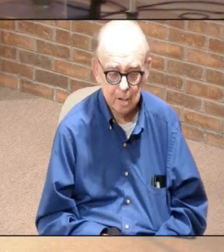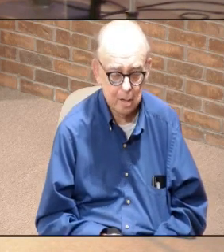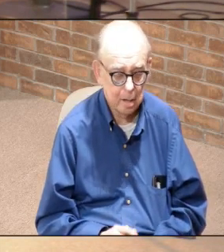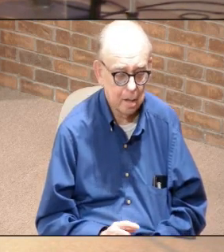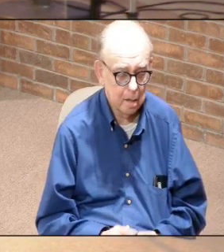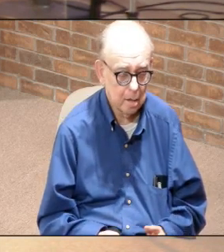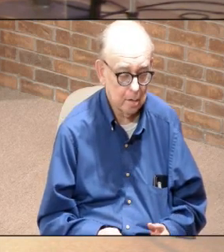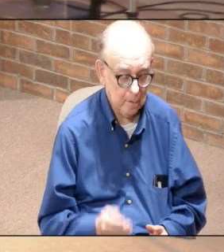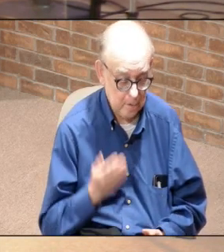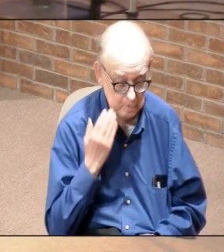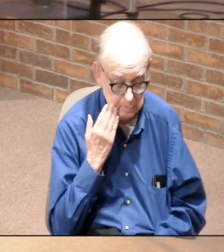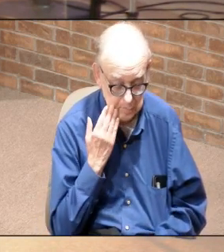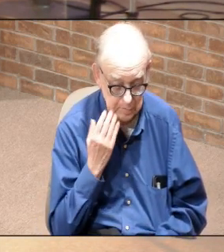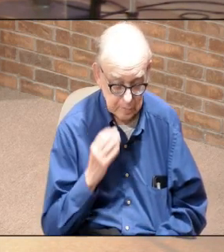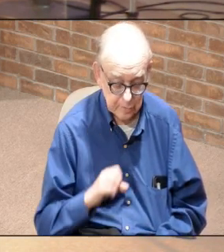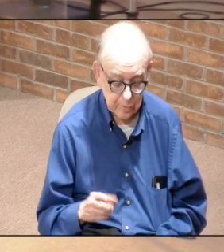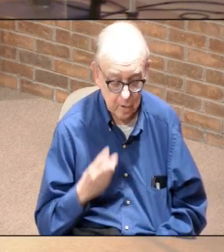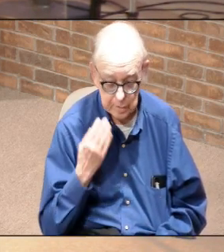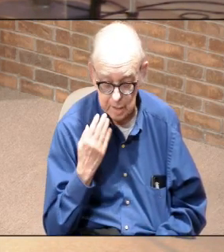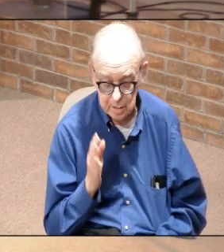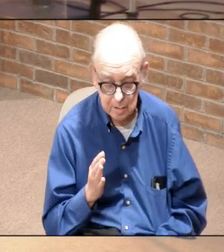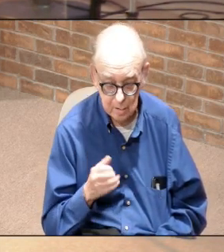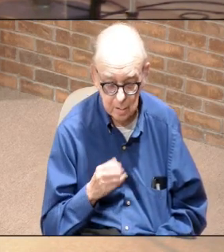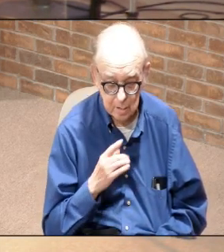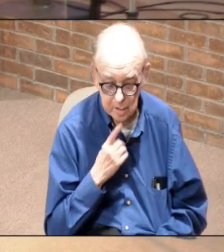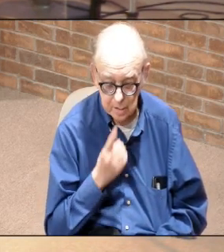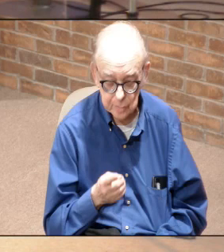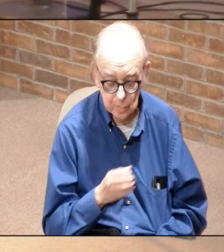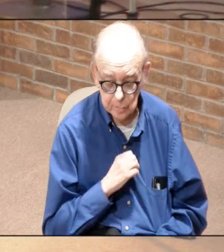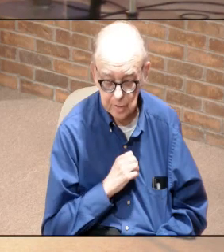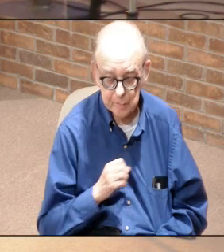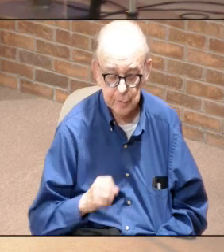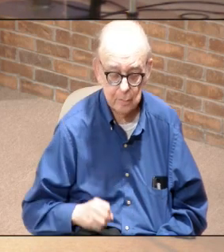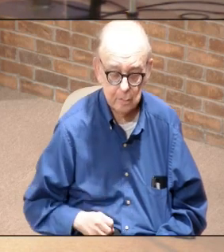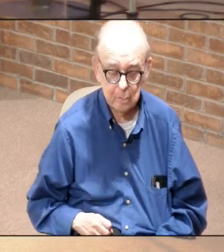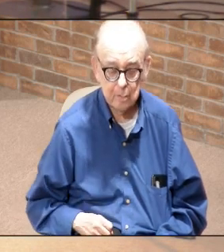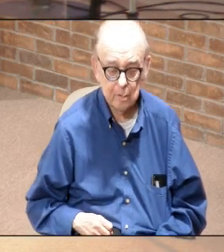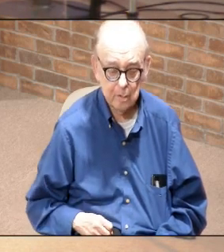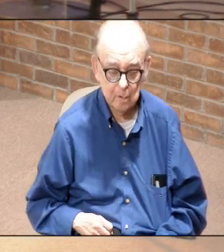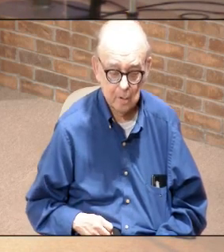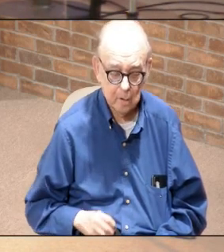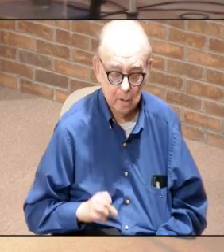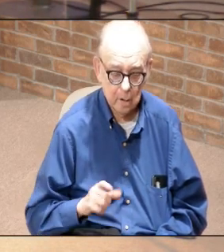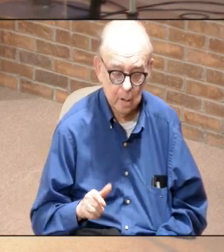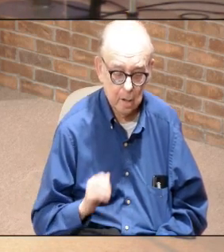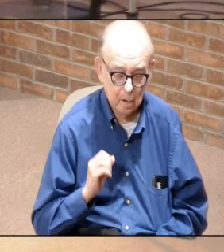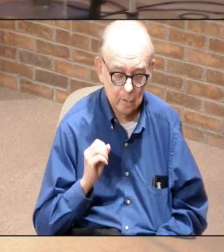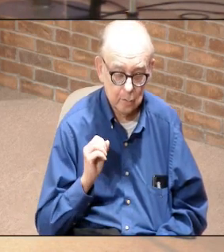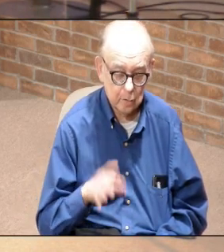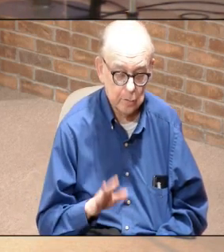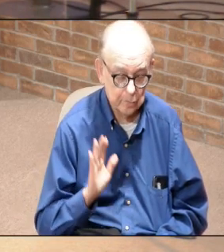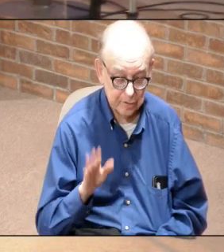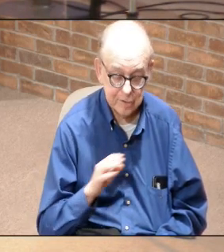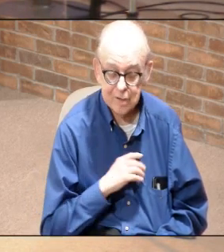But unbeknownst to Saul, God told Samuel, Saul's going to lose his